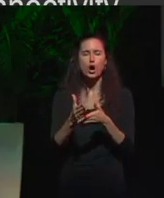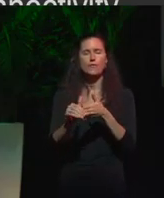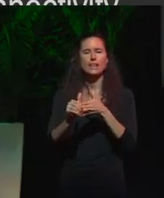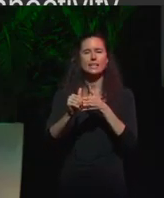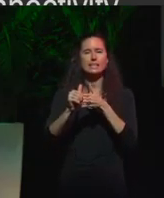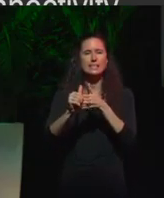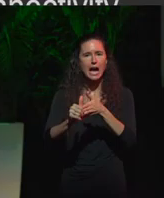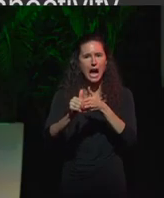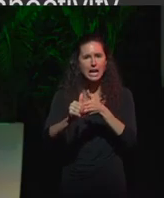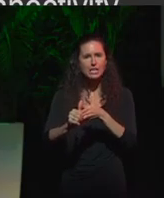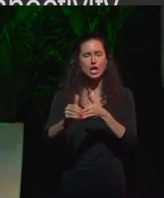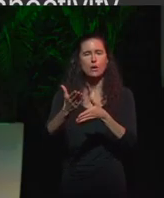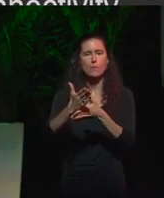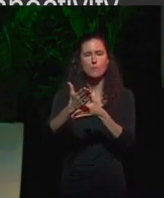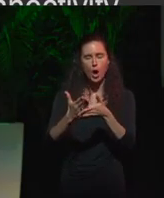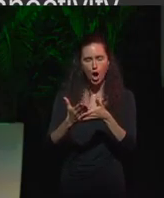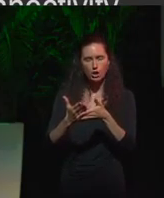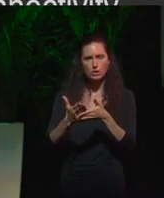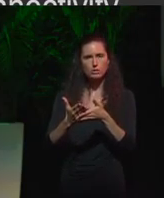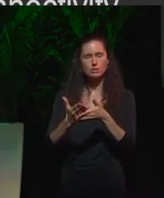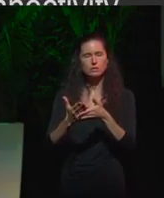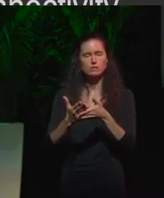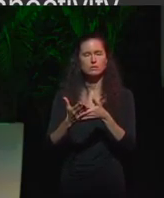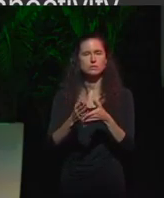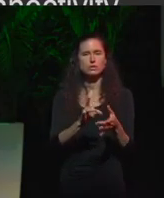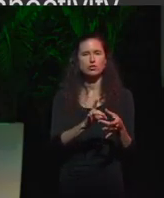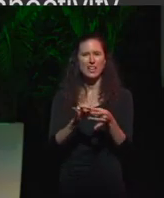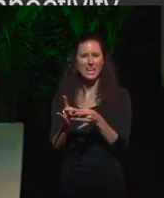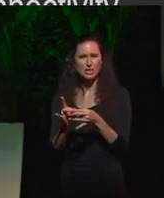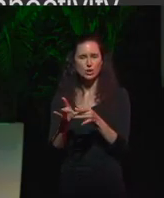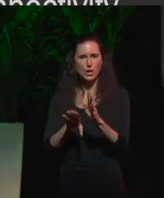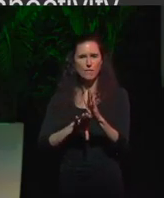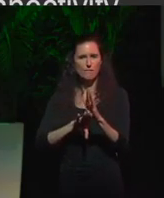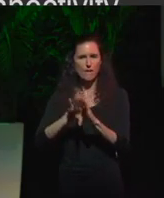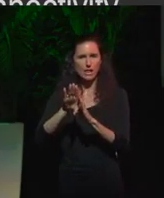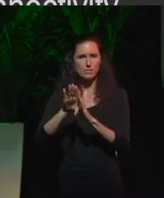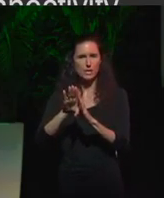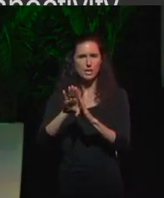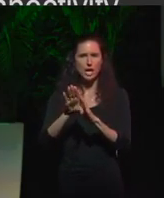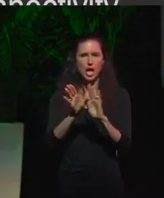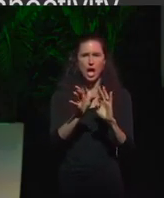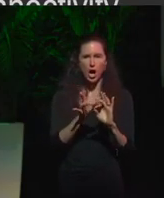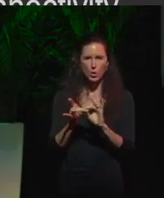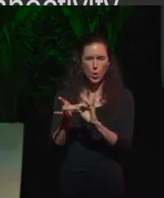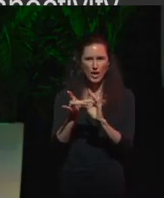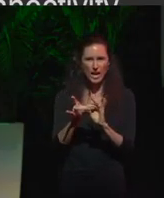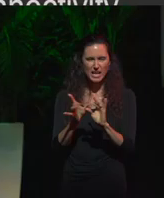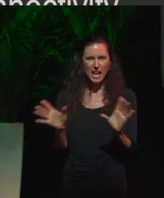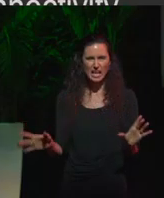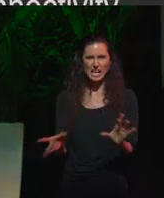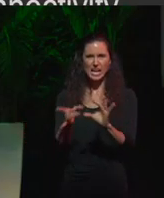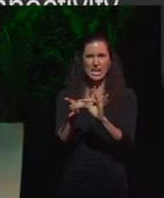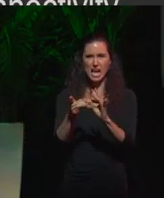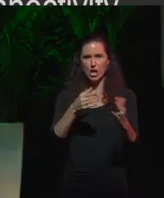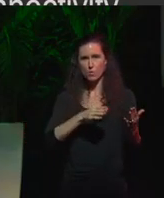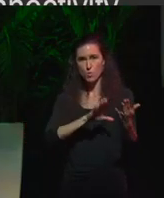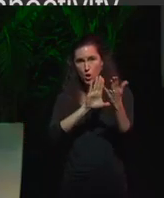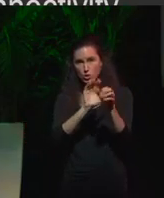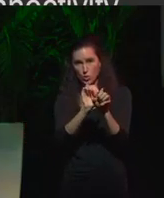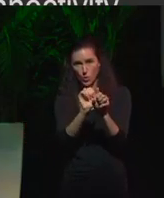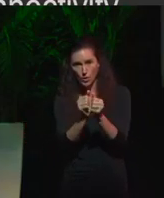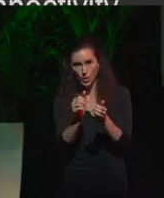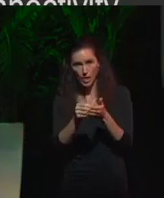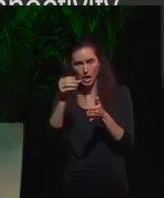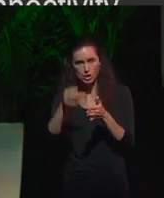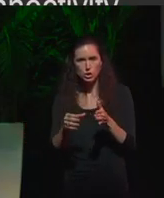guided part of guided pathways refers to developing a coordinated and connected approach to working with our students as